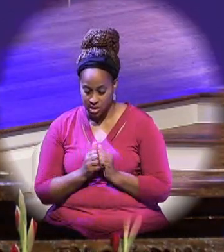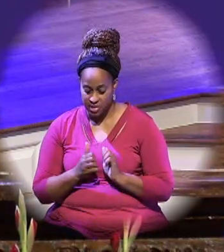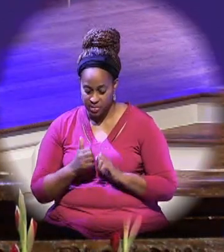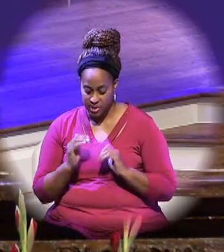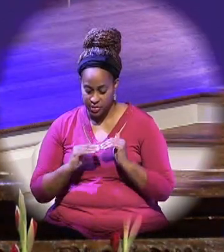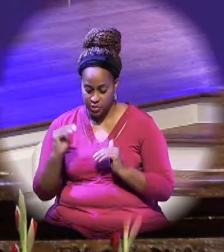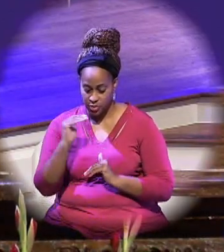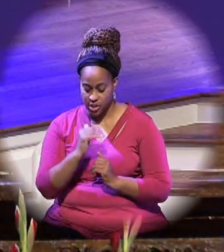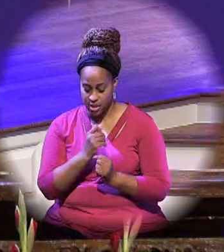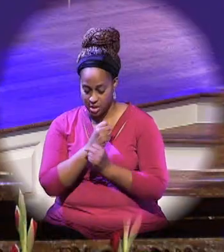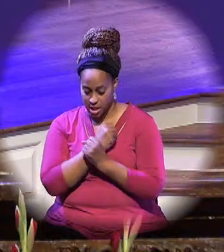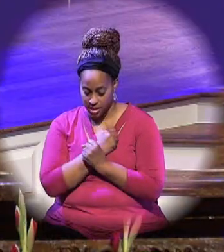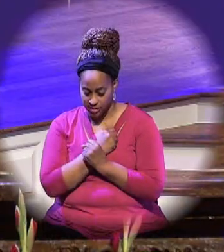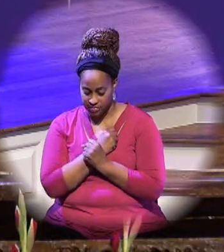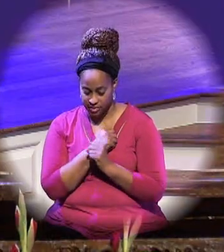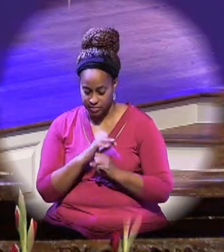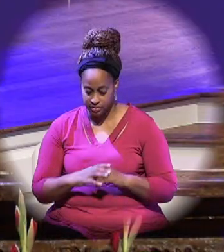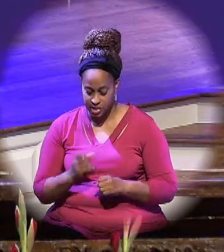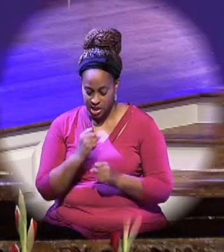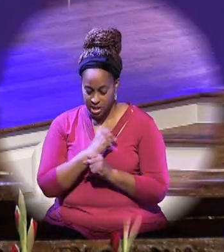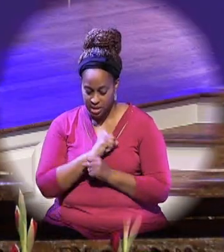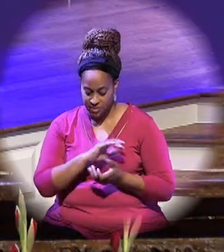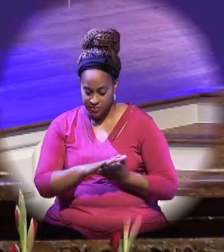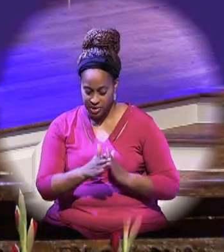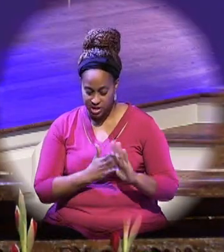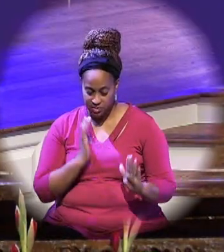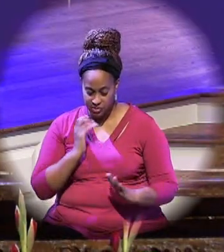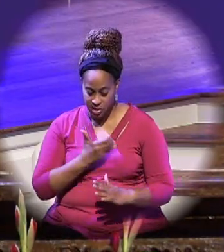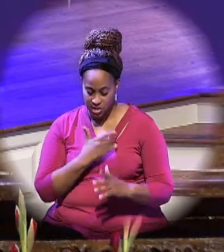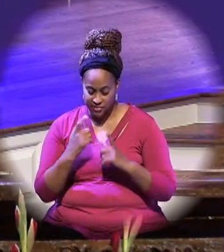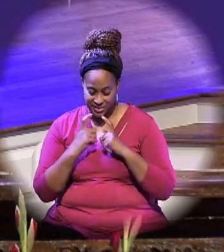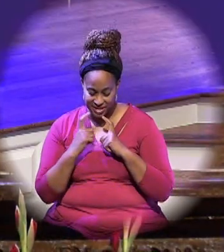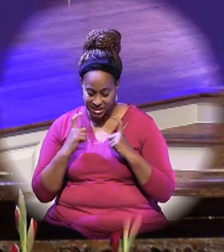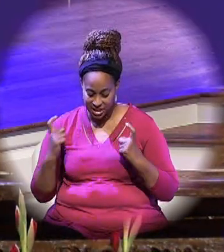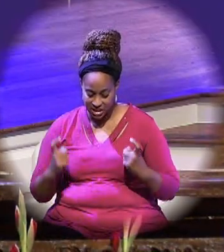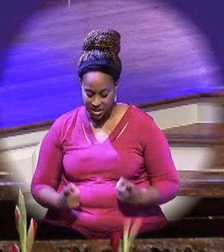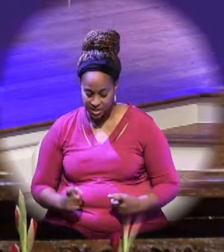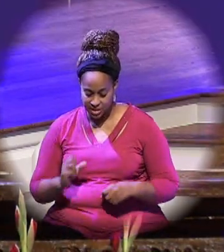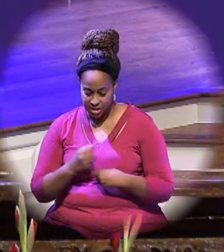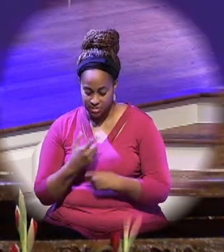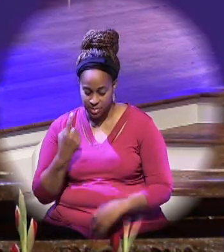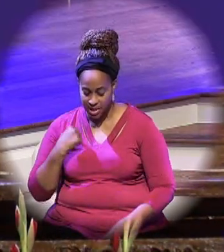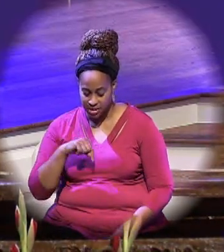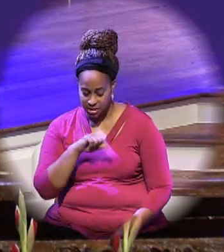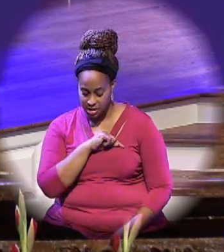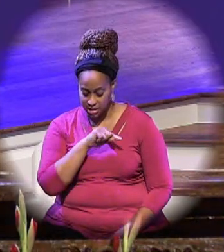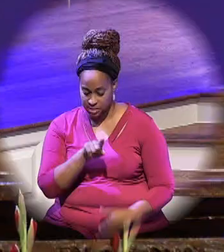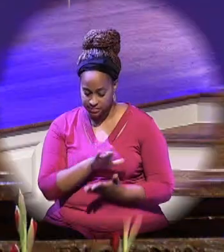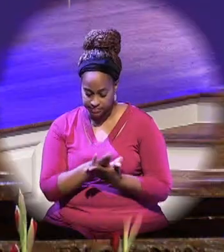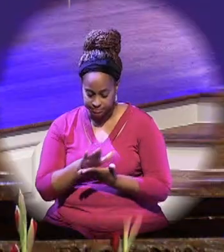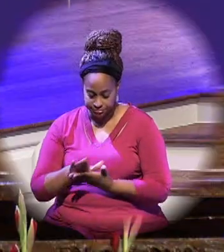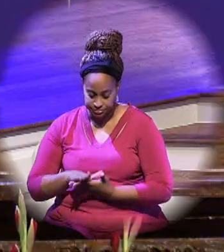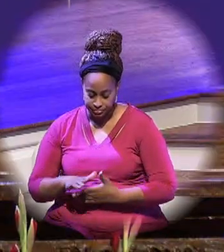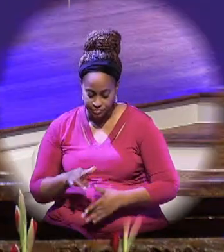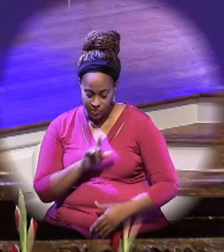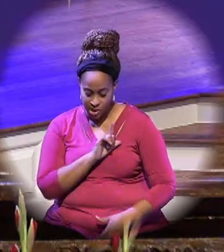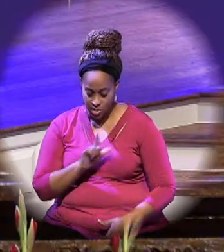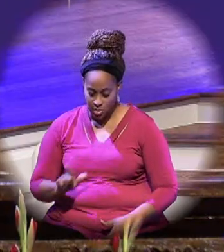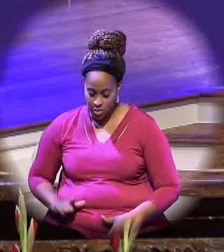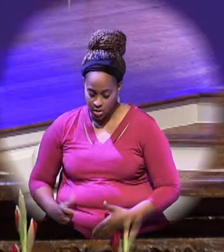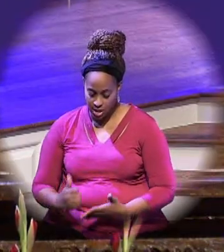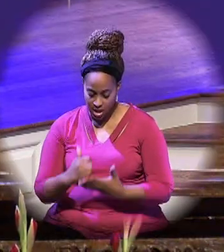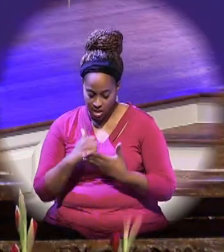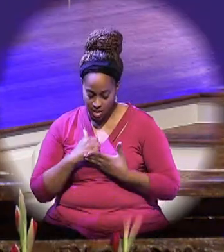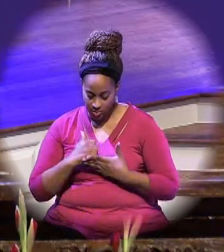greater love, a love that forgives all of our sins and makes us clean. So Lord, help us to